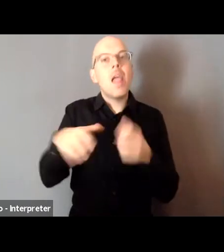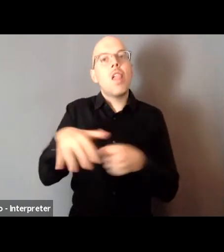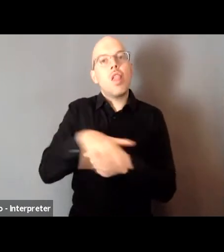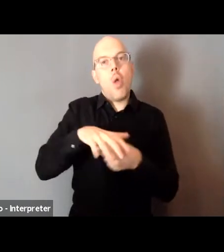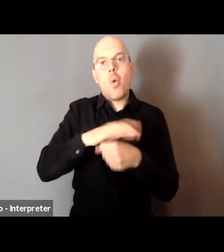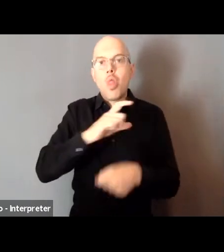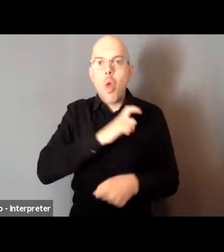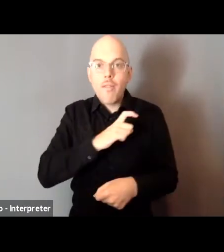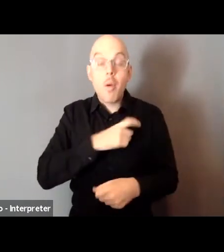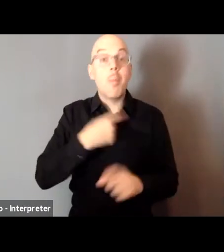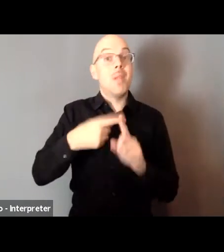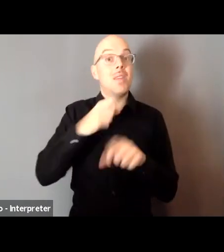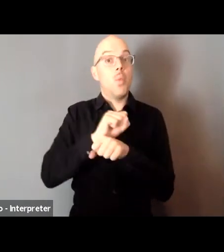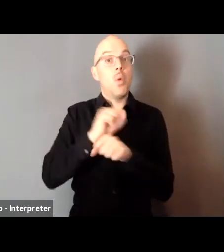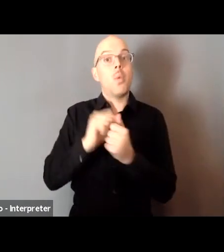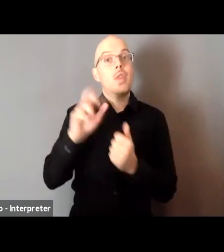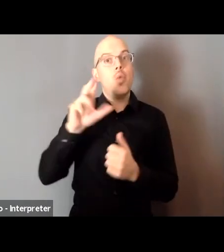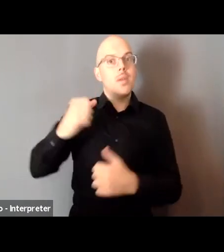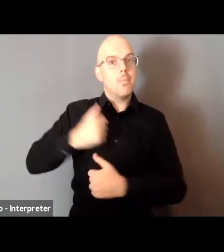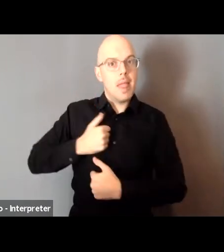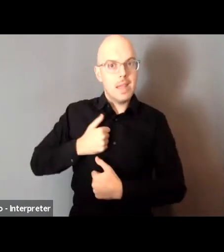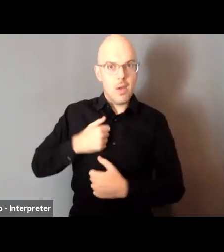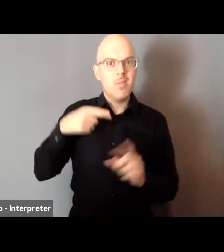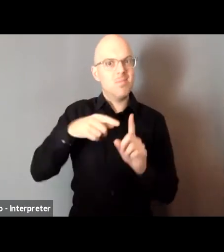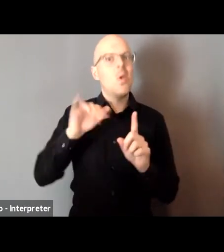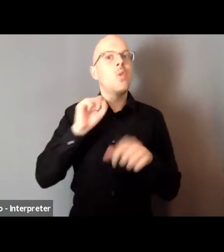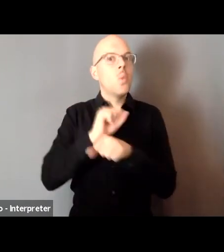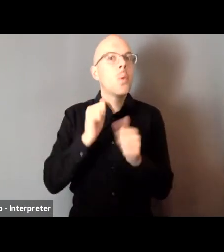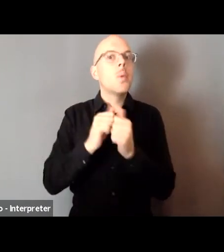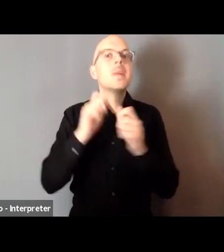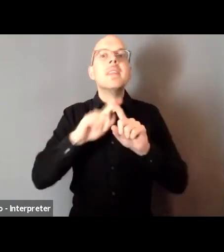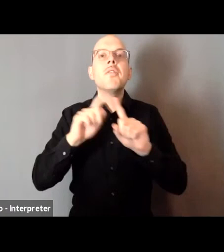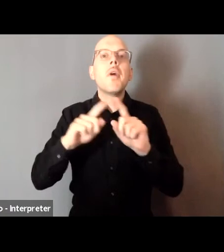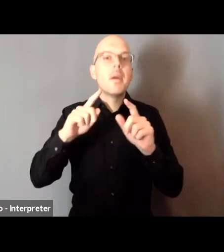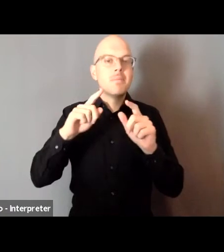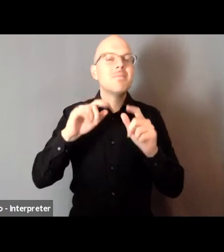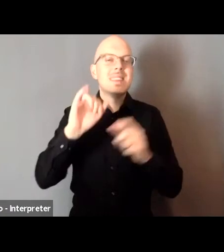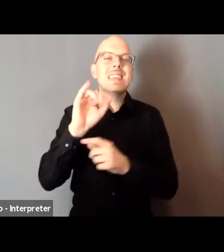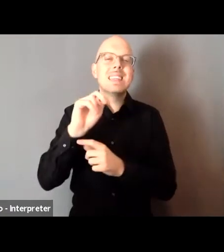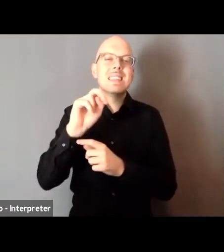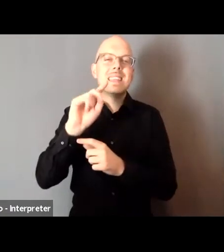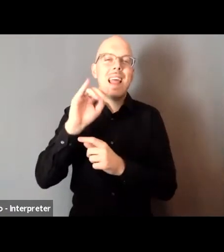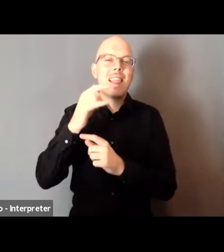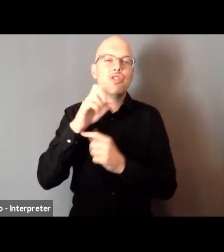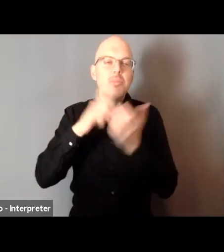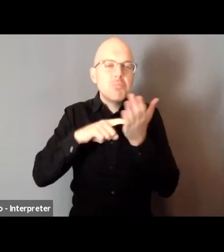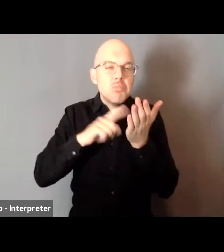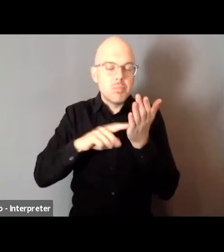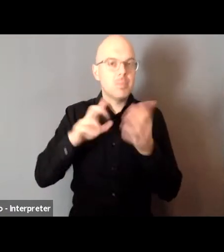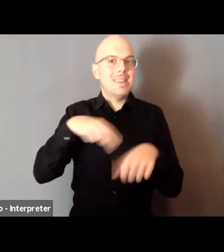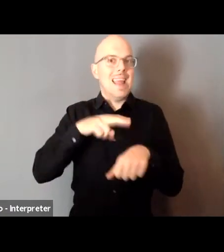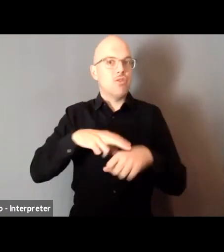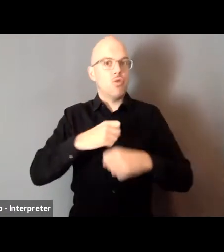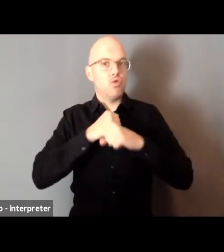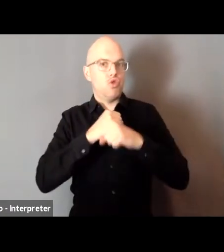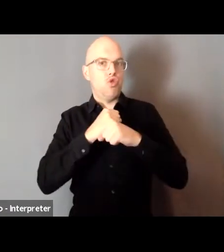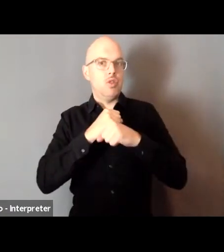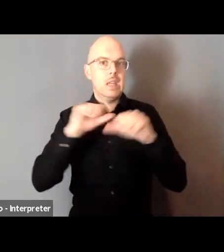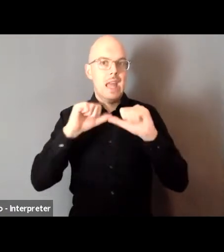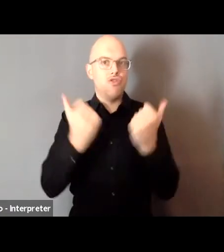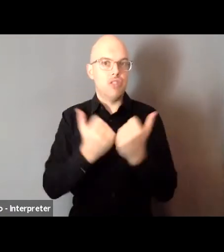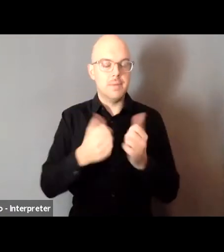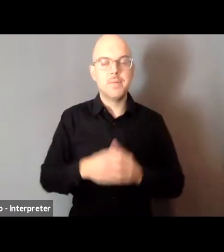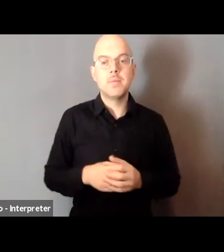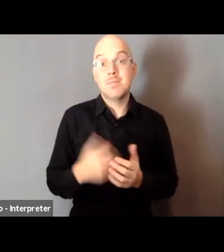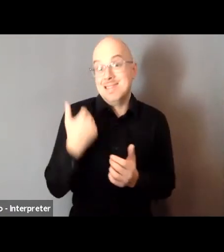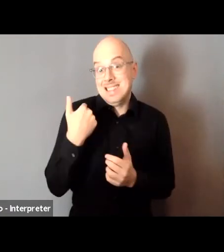States military, and a variety of national security agencies. And most recently, I had the privilege of becoming the Deputy Vice President